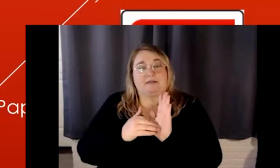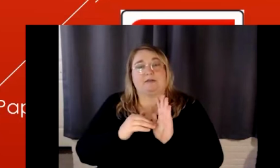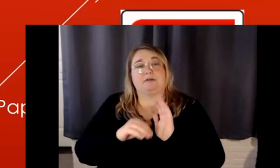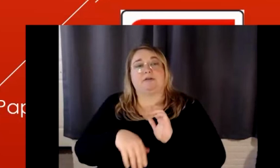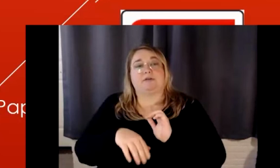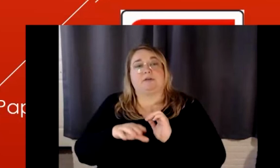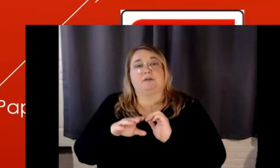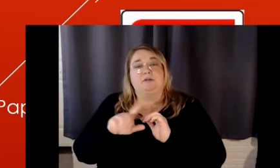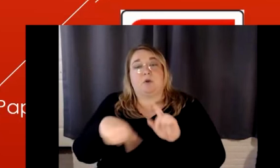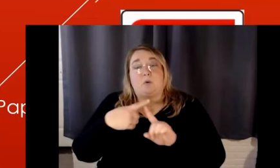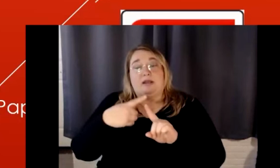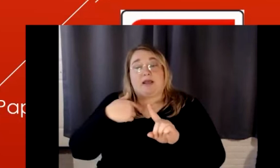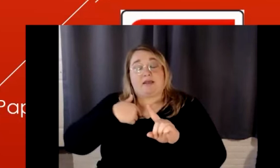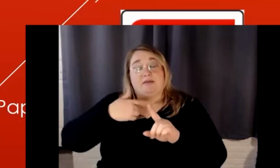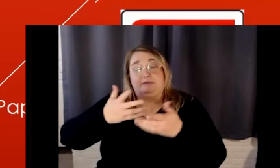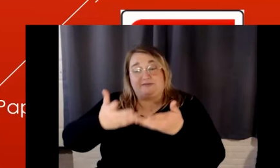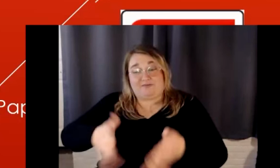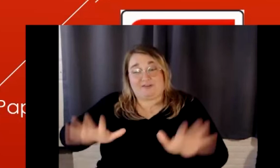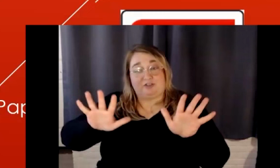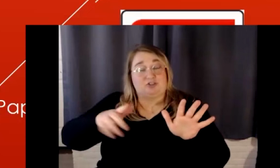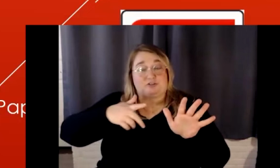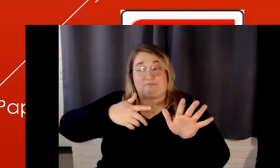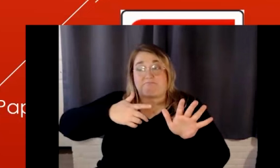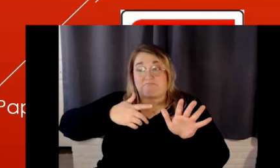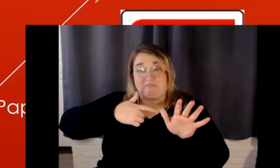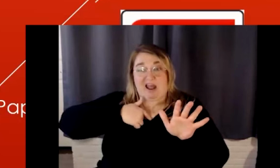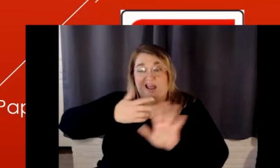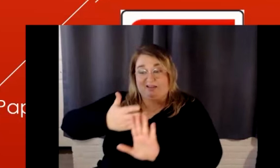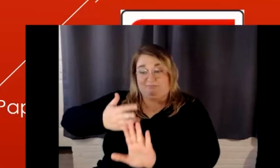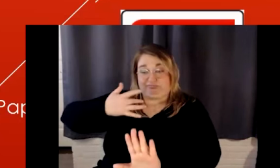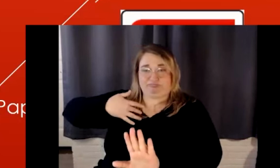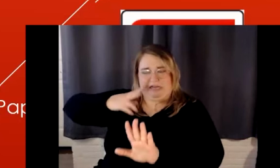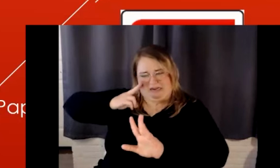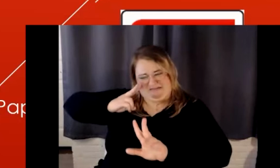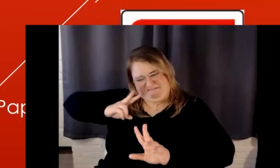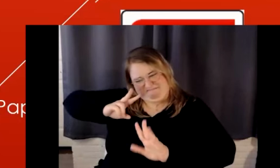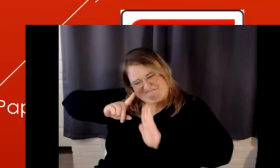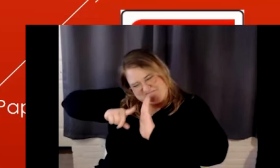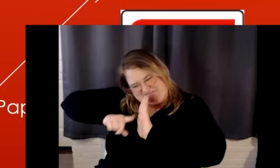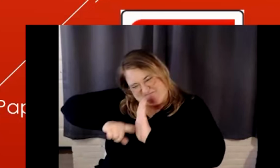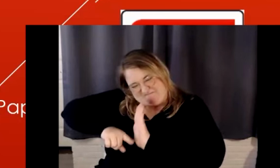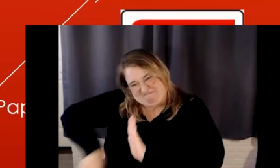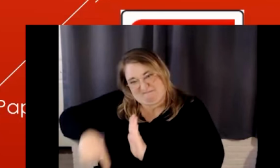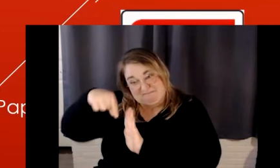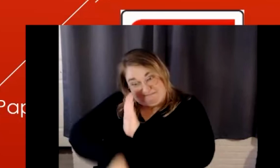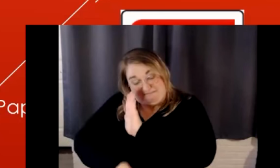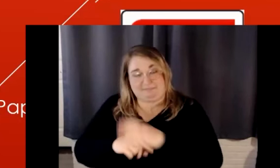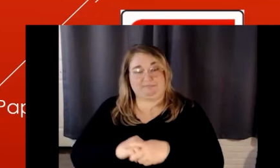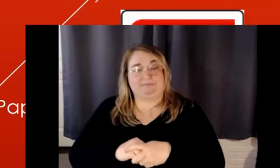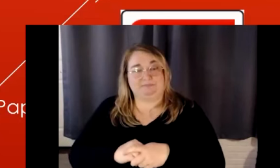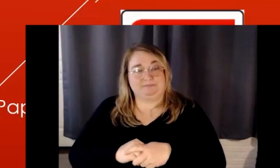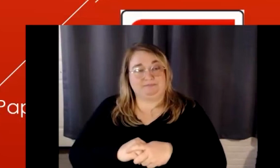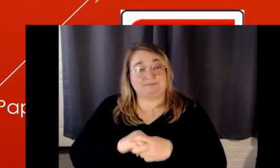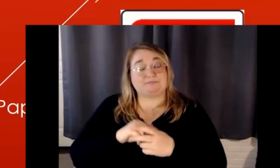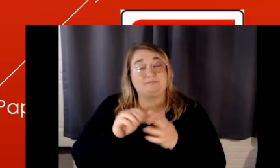deep. And it actually worked well. Now, the key to this is you're under a time element, right? I think